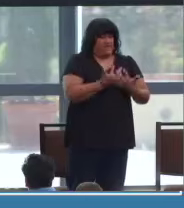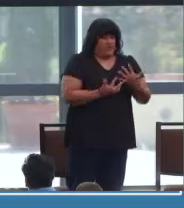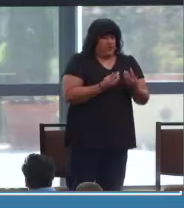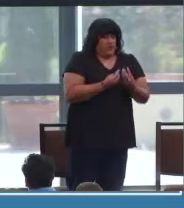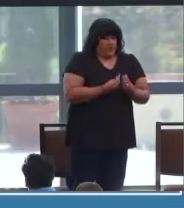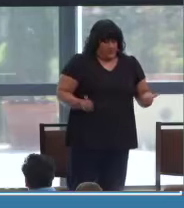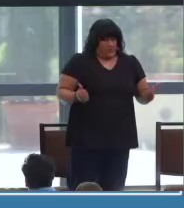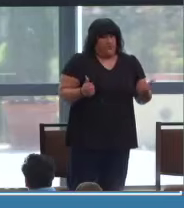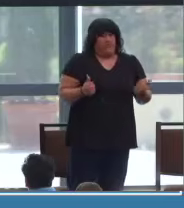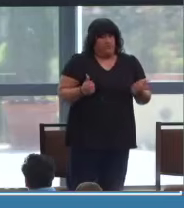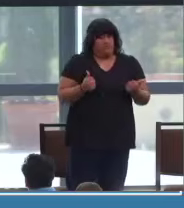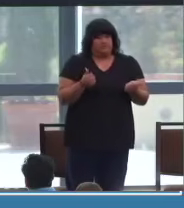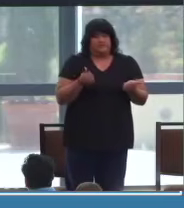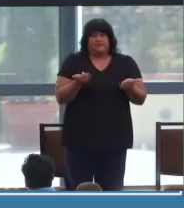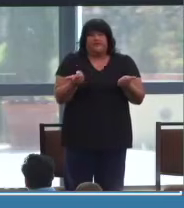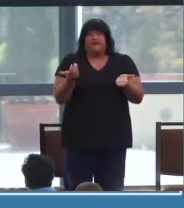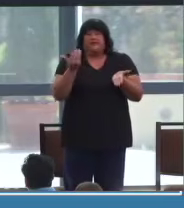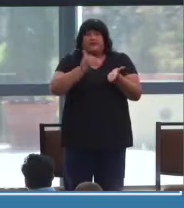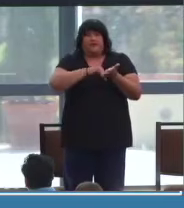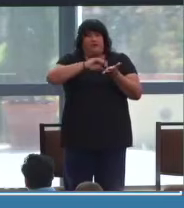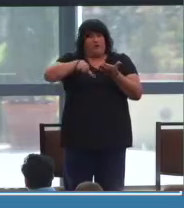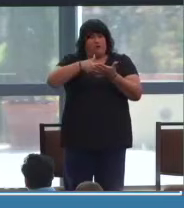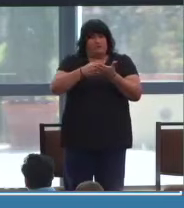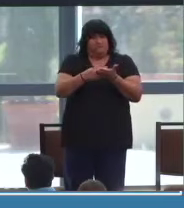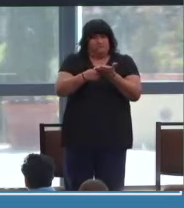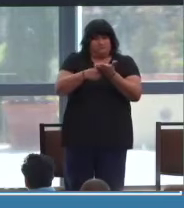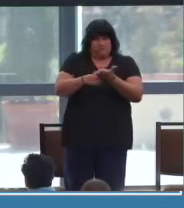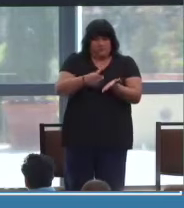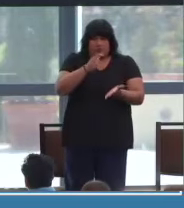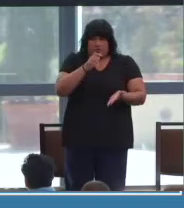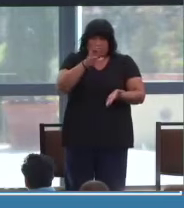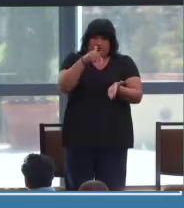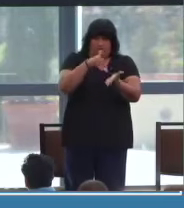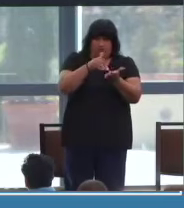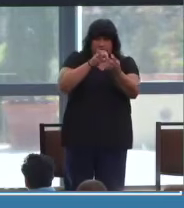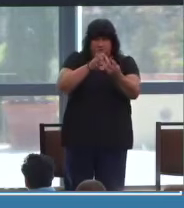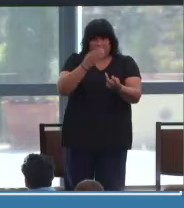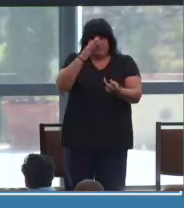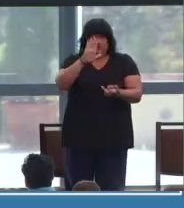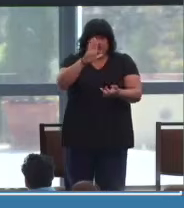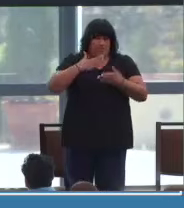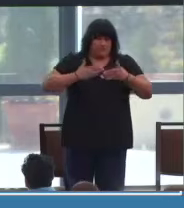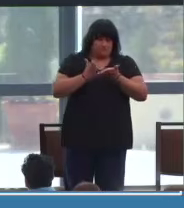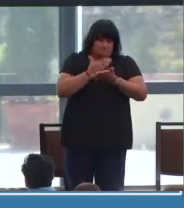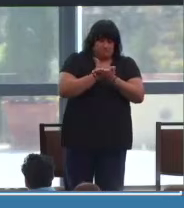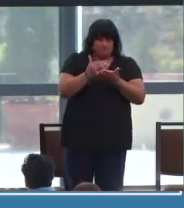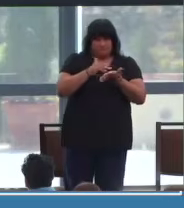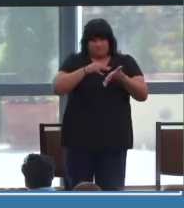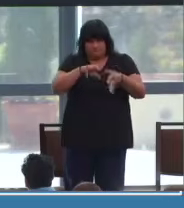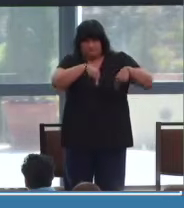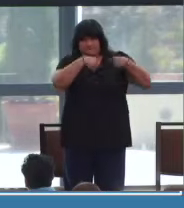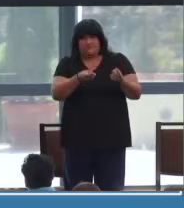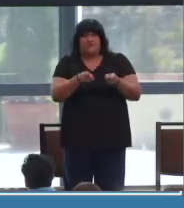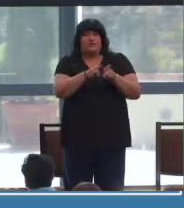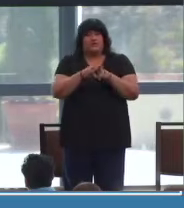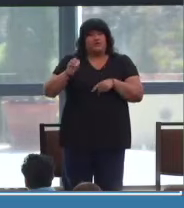it. But again, all those discussions should be done with your rheumatologist who knows you better and knows how things have gone, and also with